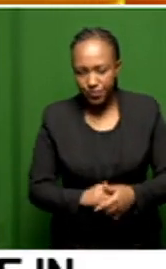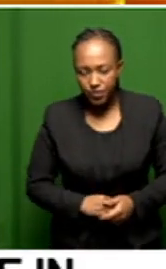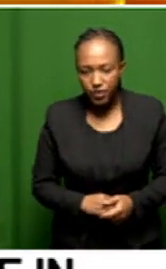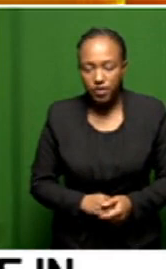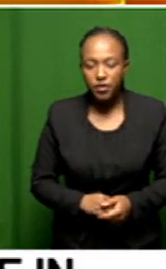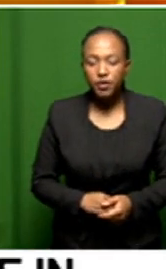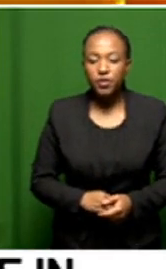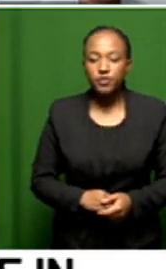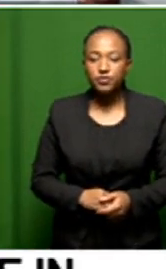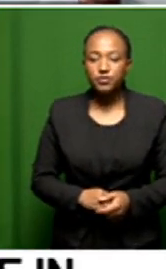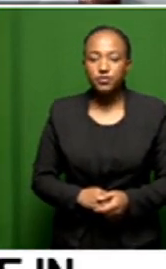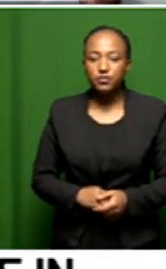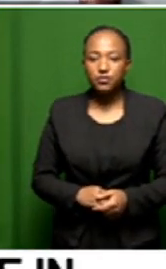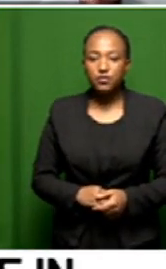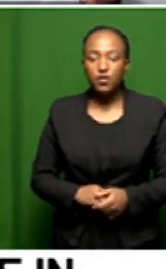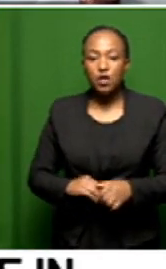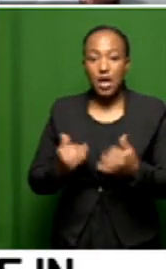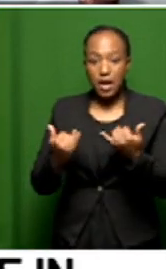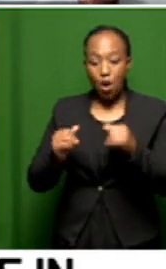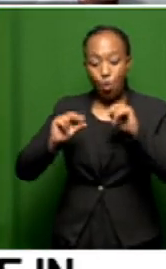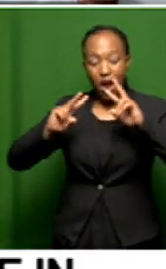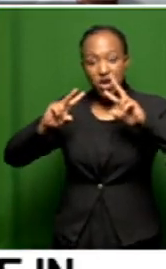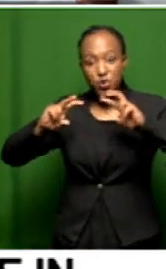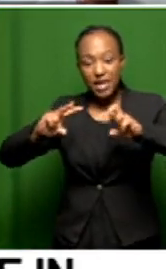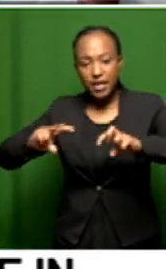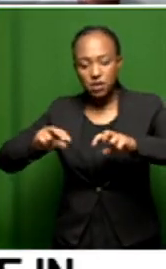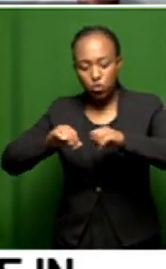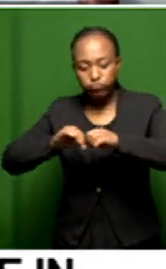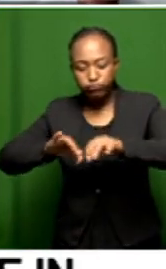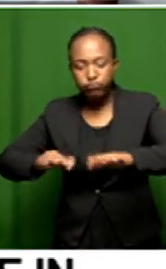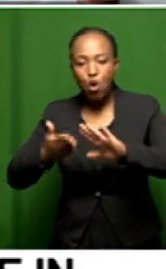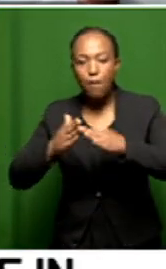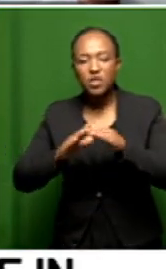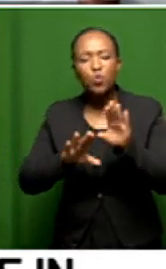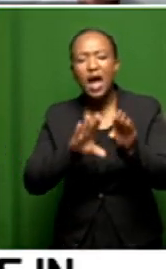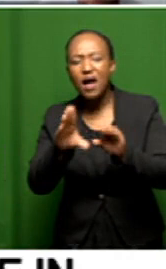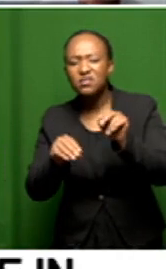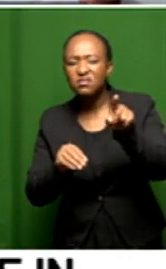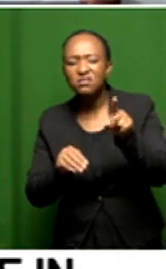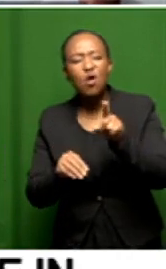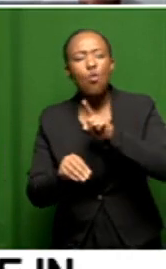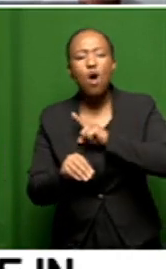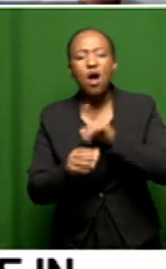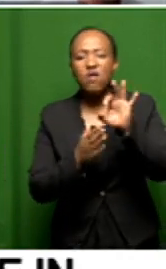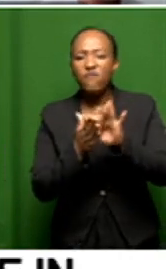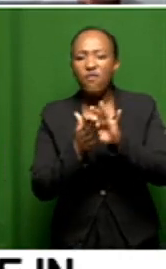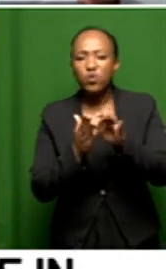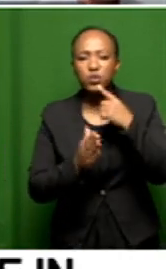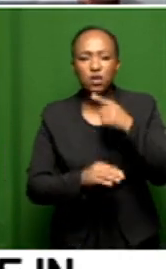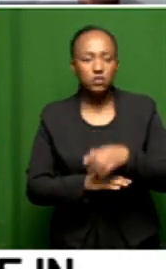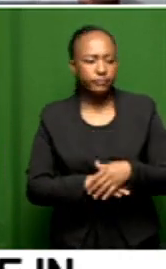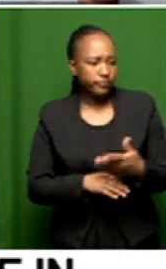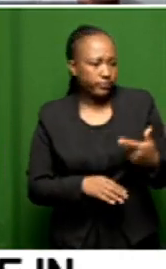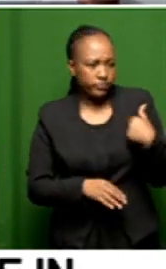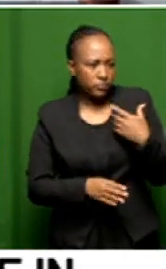I think, you know, general research, you know, as we work on the ground, you ask simple questions, why are you not voting? I mean, all the time, the answer that you always get is, I'm not